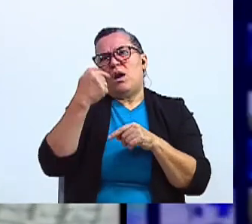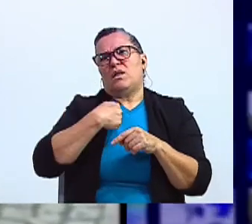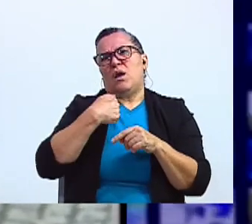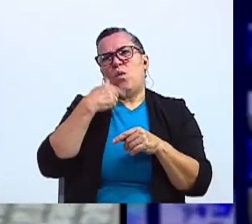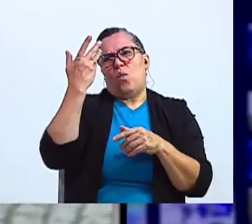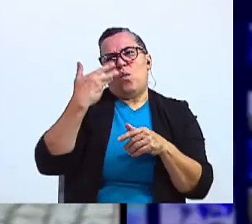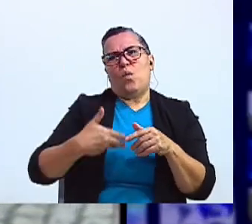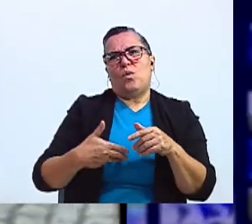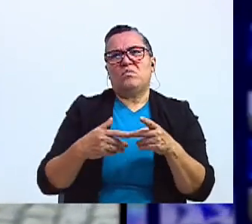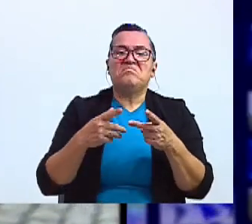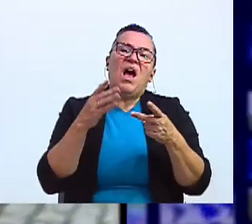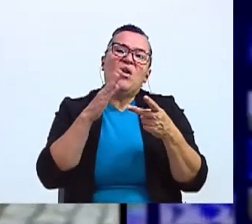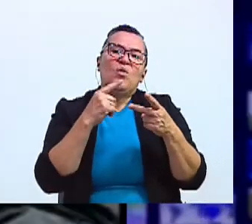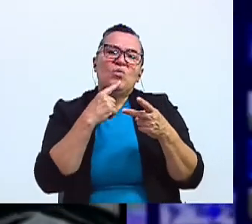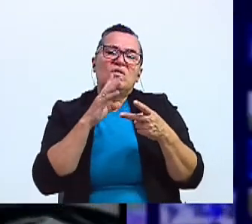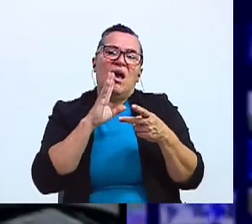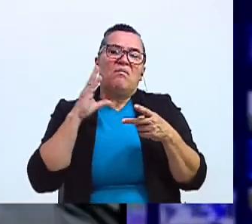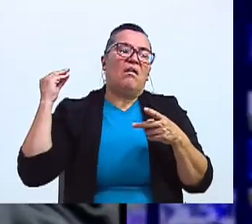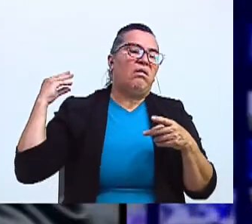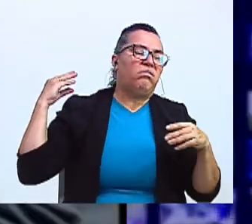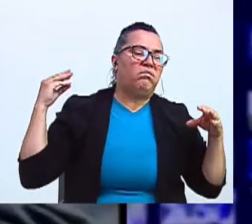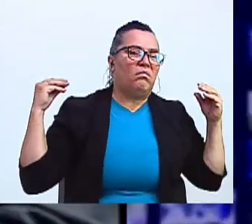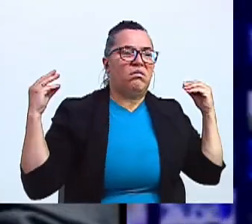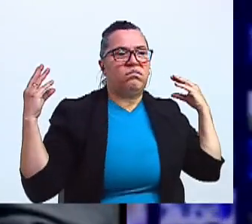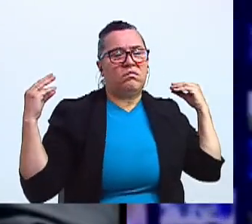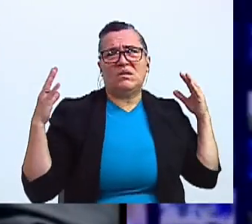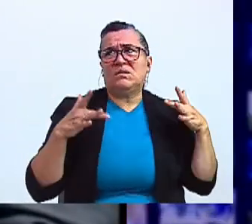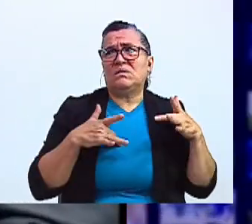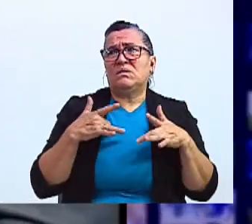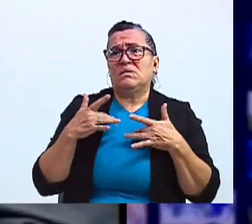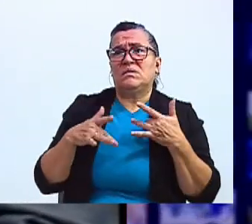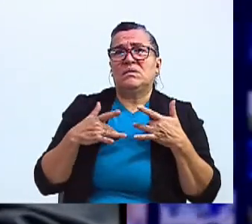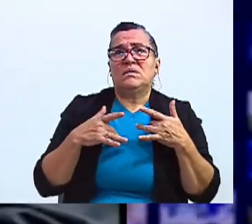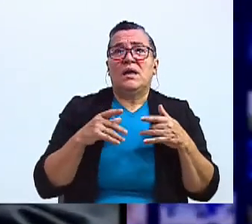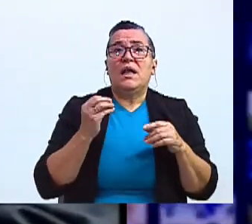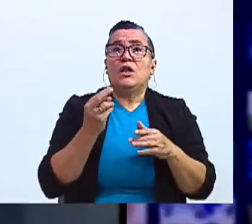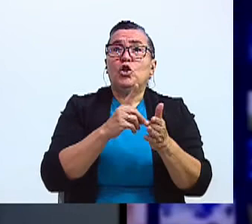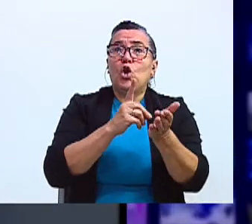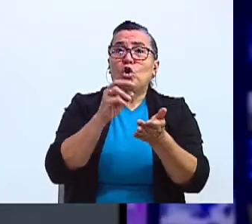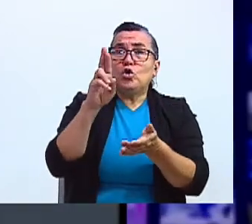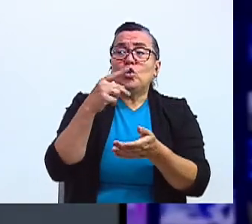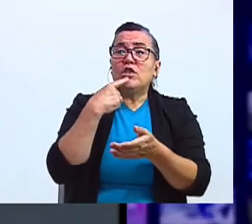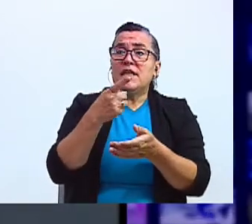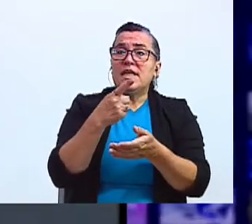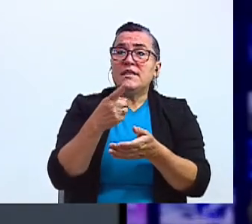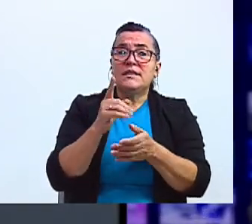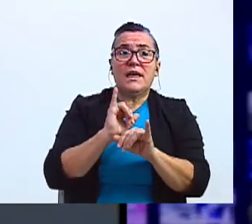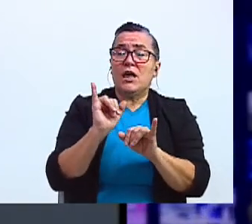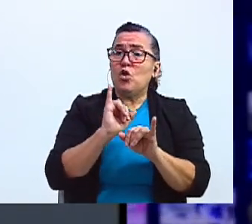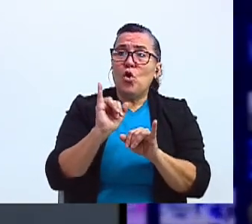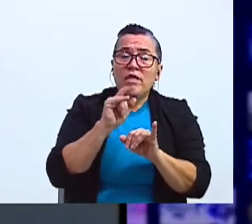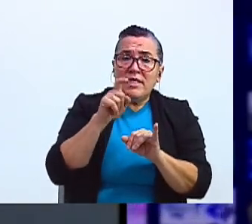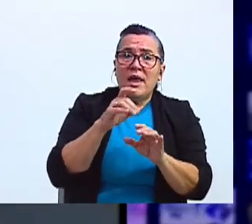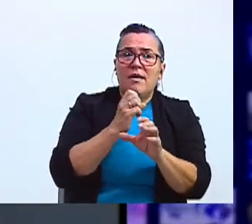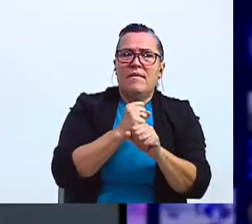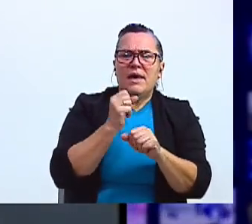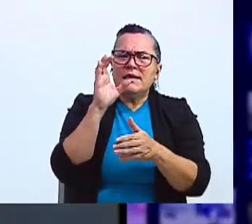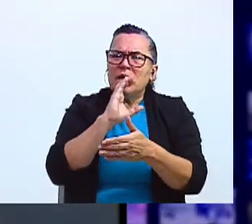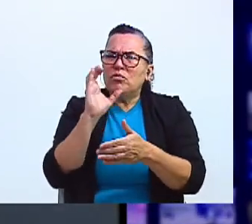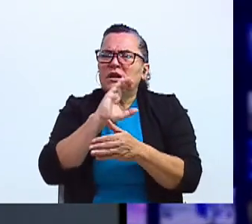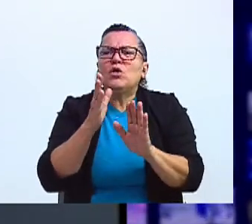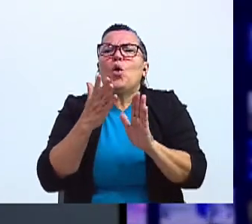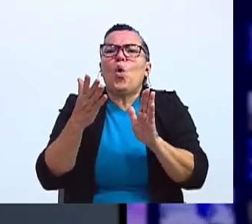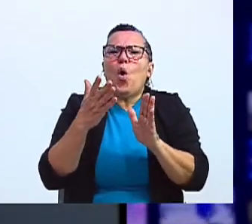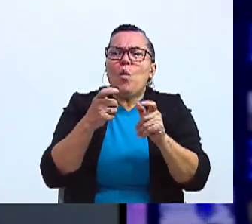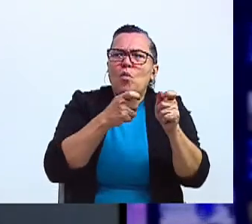people, they talk behind your back. Dr. Hilfer says cliques are nothing new. Teens have been trying to figure out how to deal with them